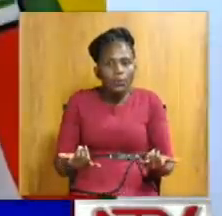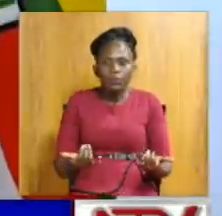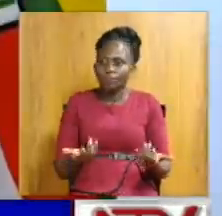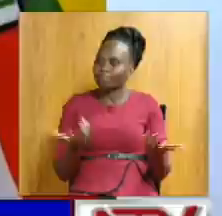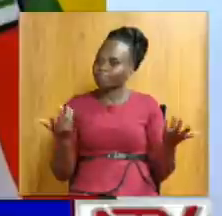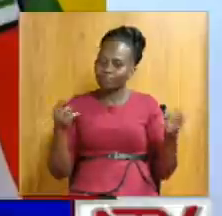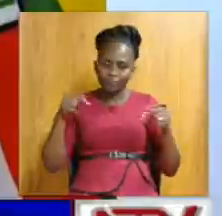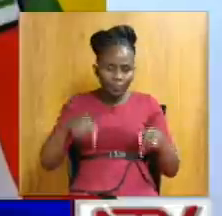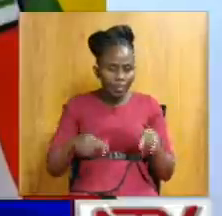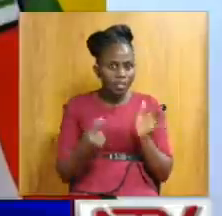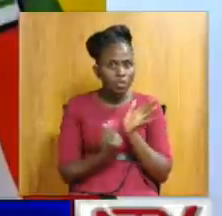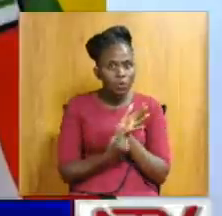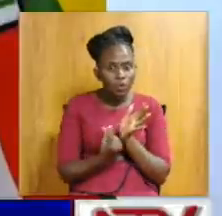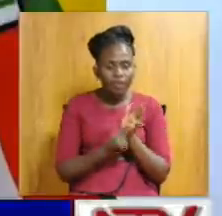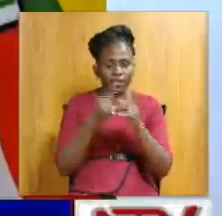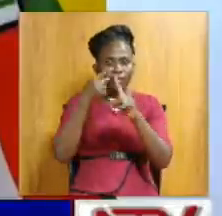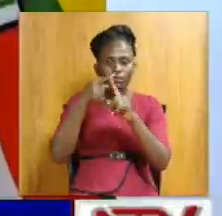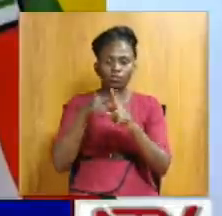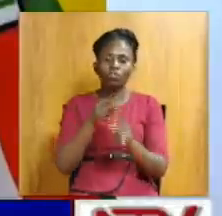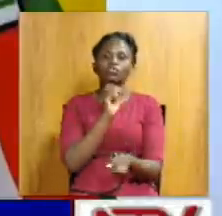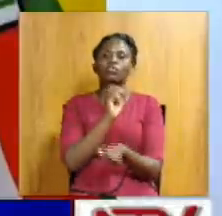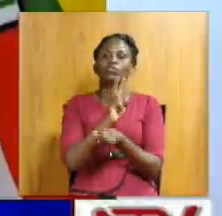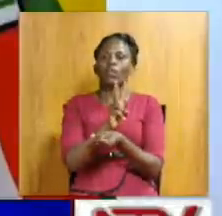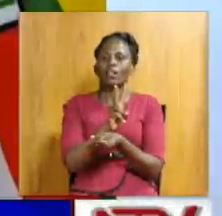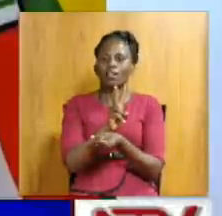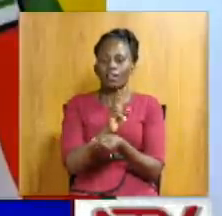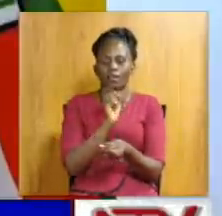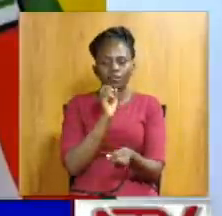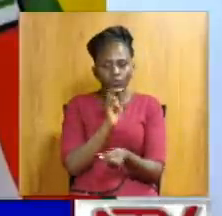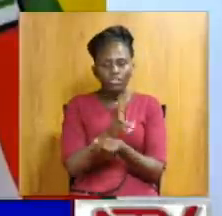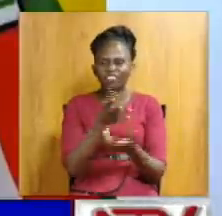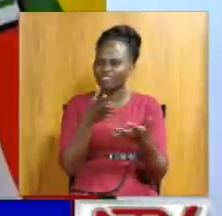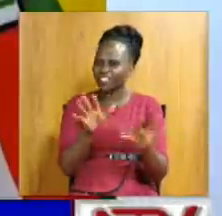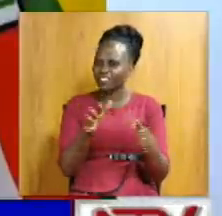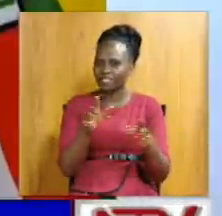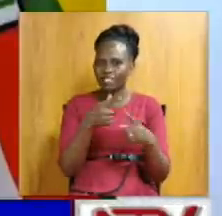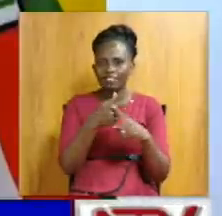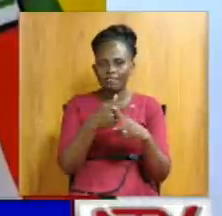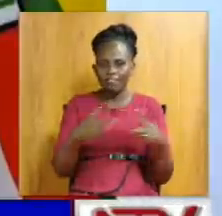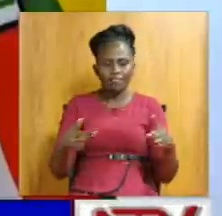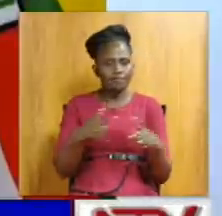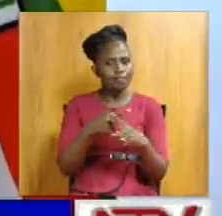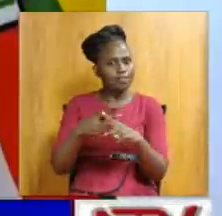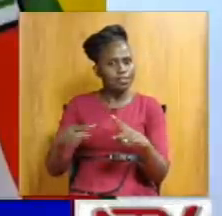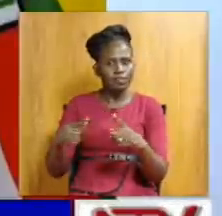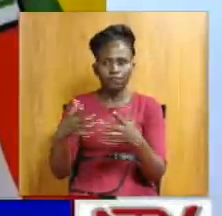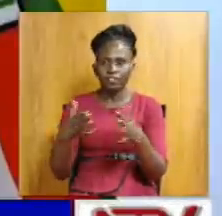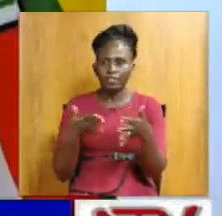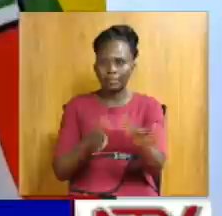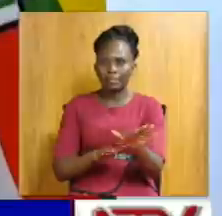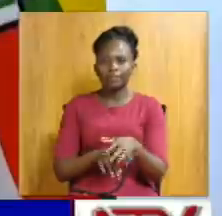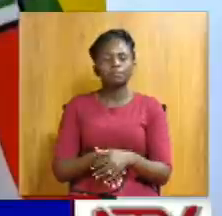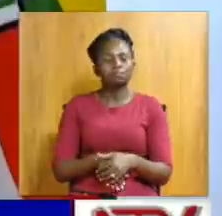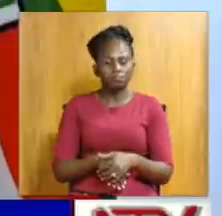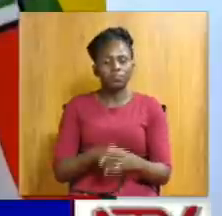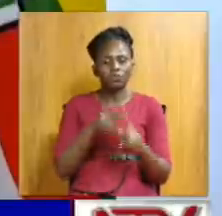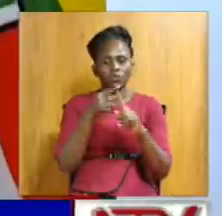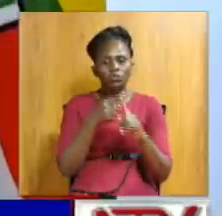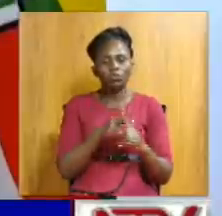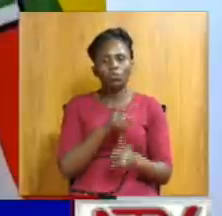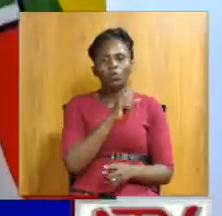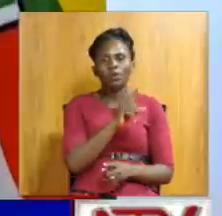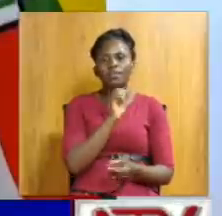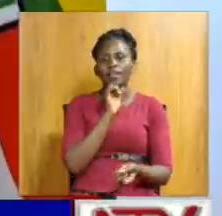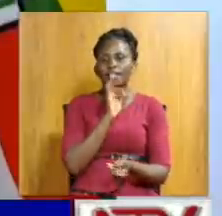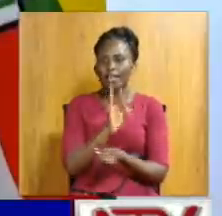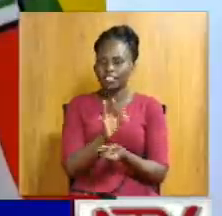inside Uganda, a total of 12 of these criminals have been killed, and a total of 113 have been